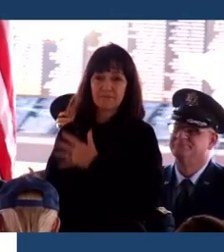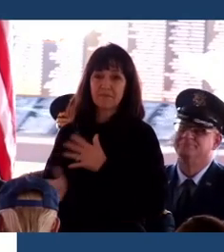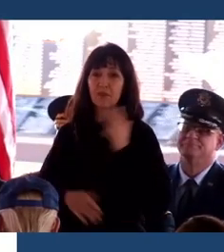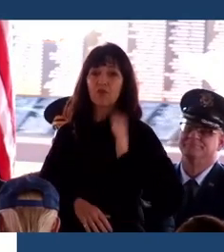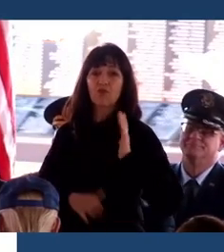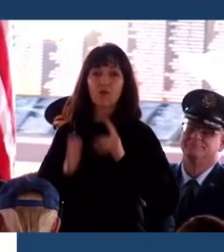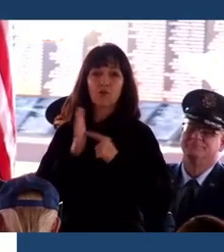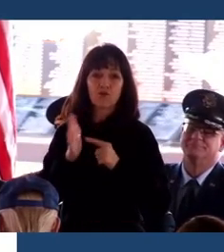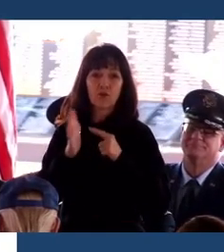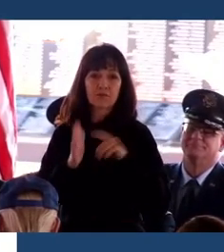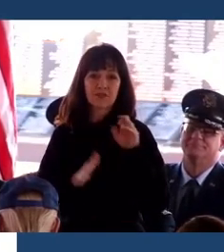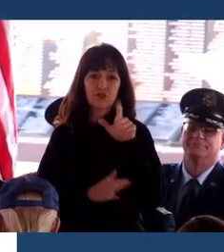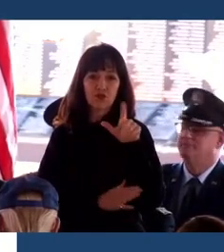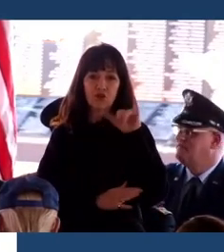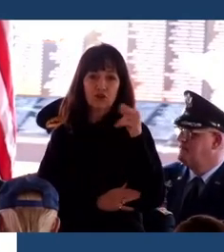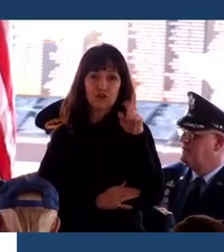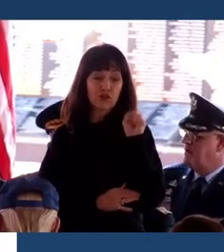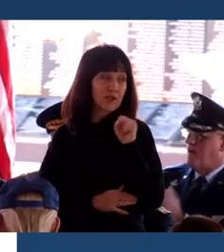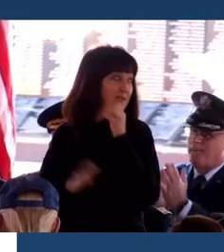Former Representative Earl Jakes.